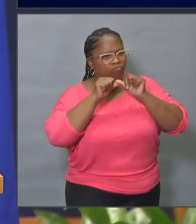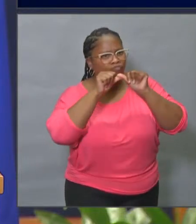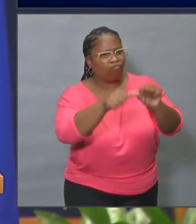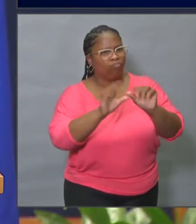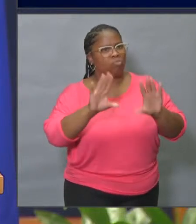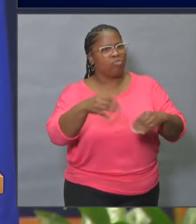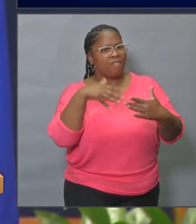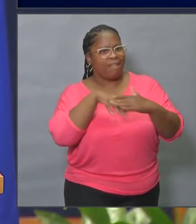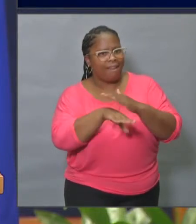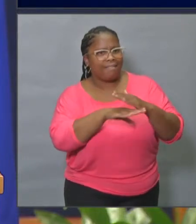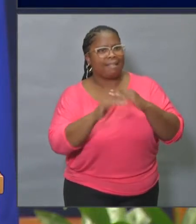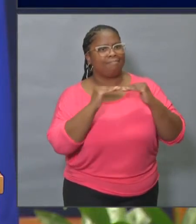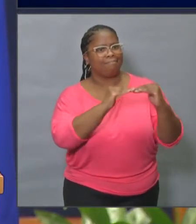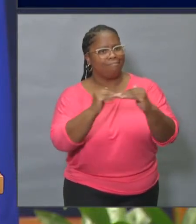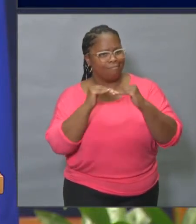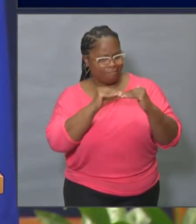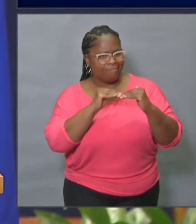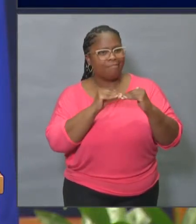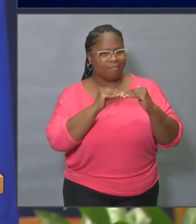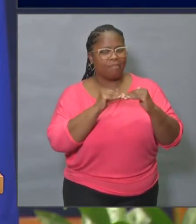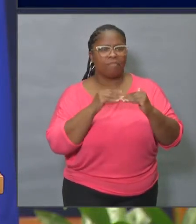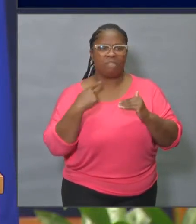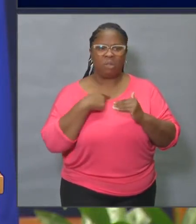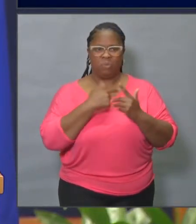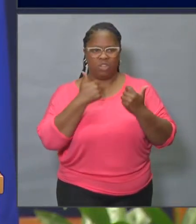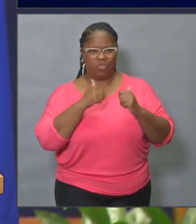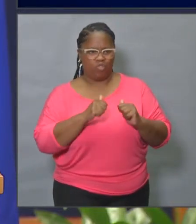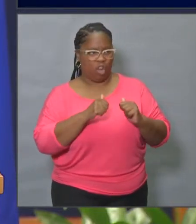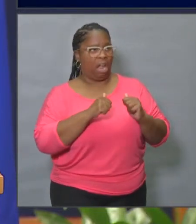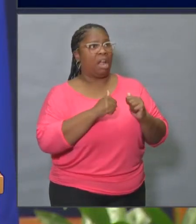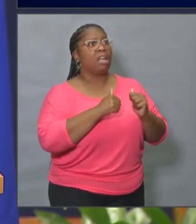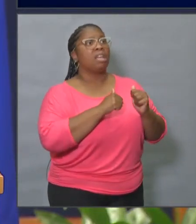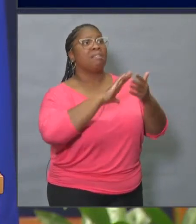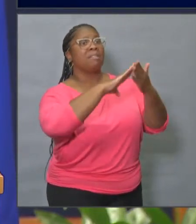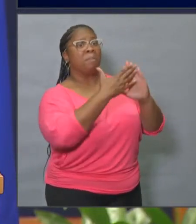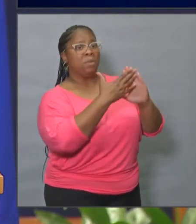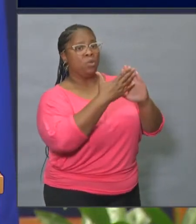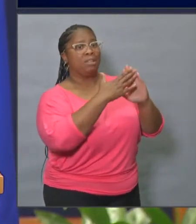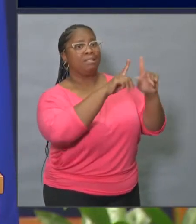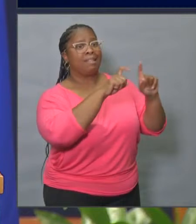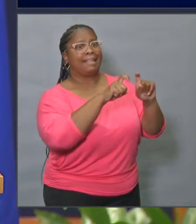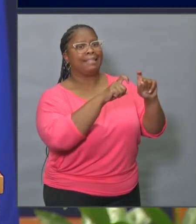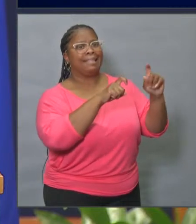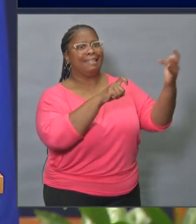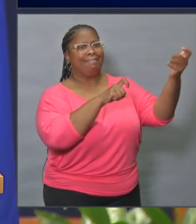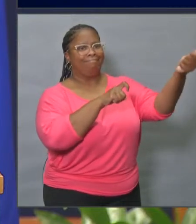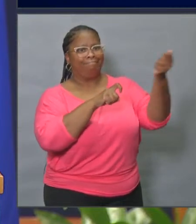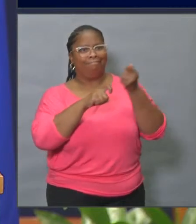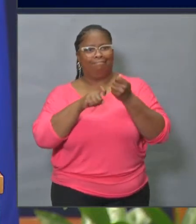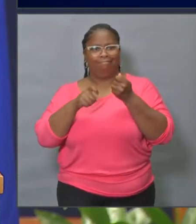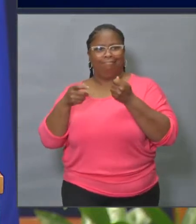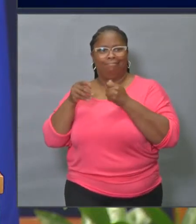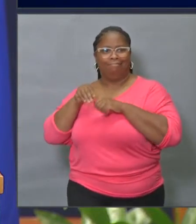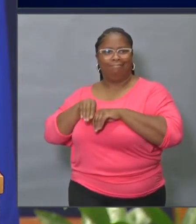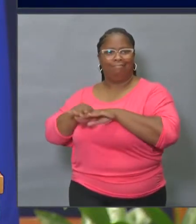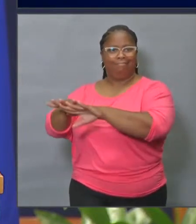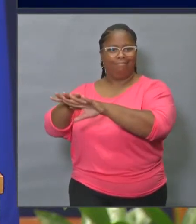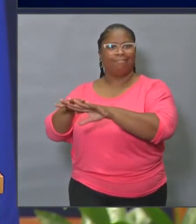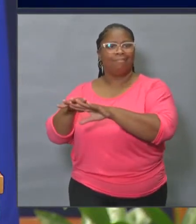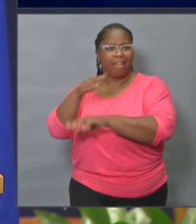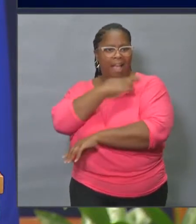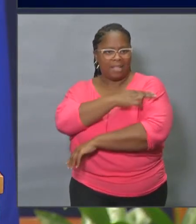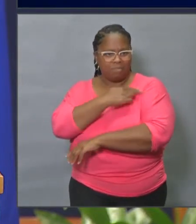county's communities. As we work to integrate testing into the healthcare system, we're working with providers in these communities